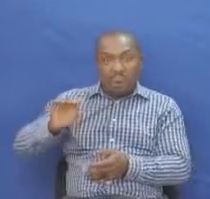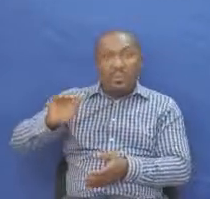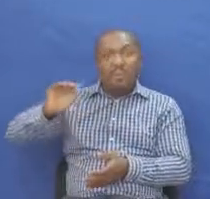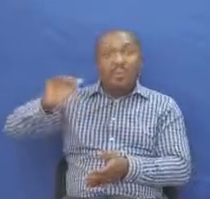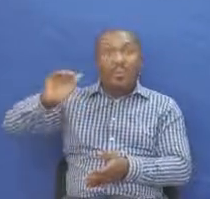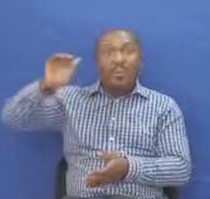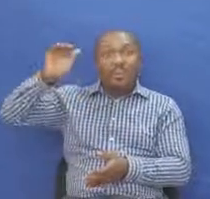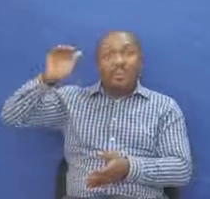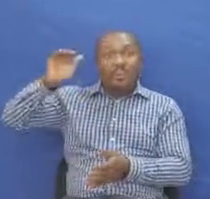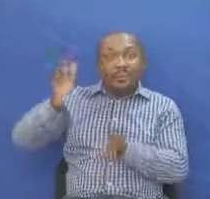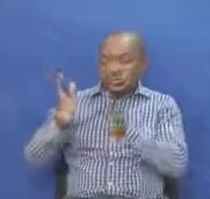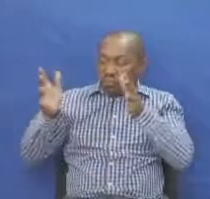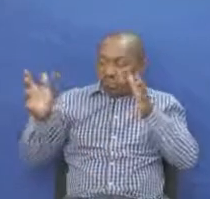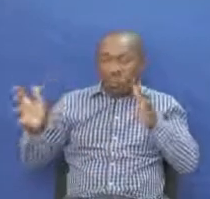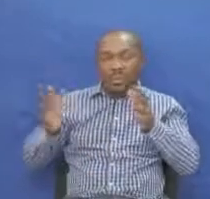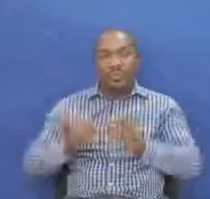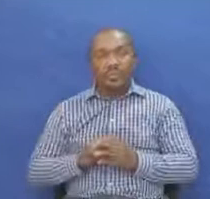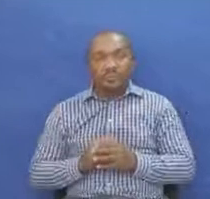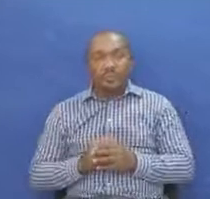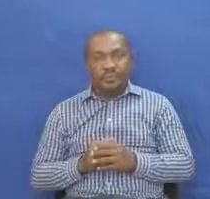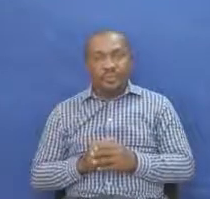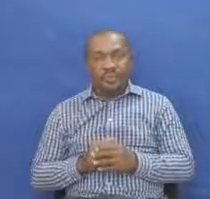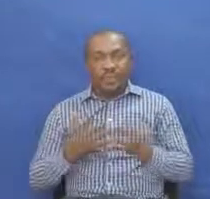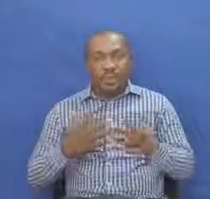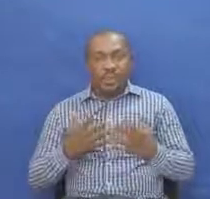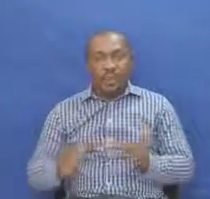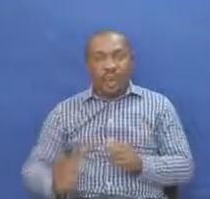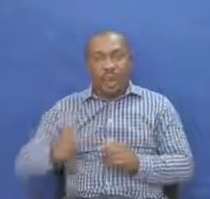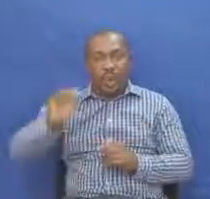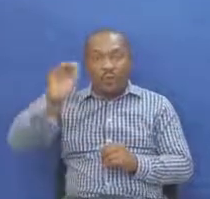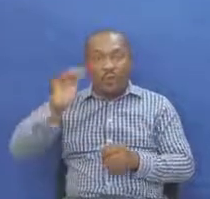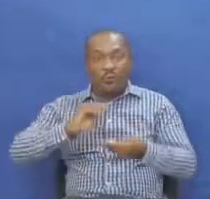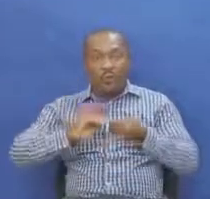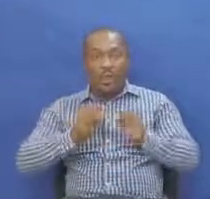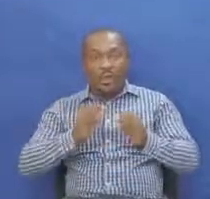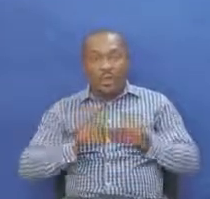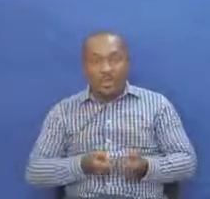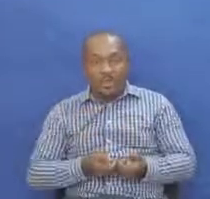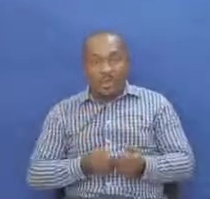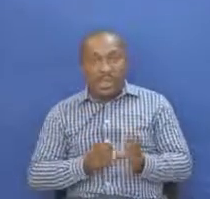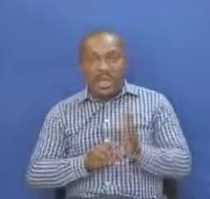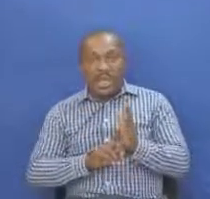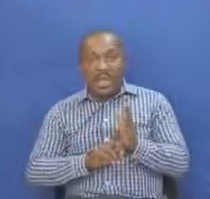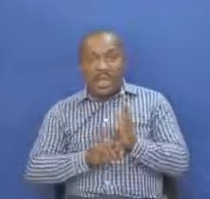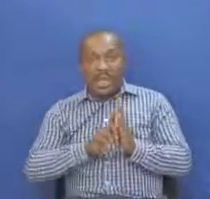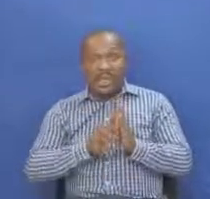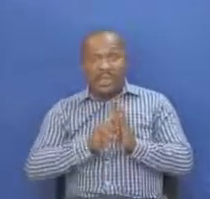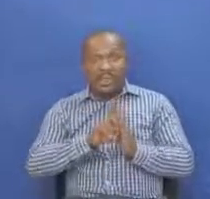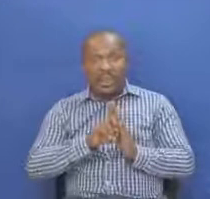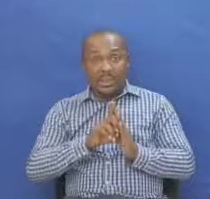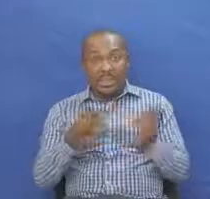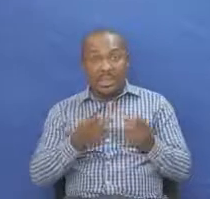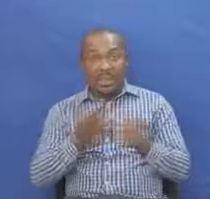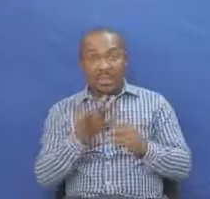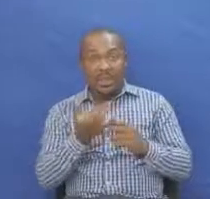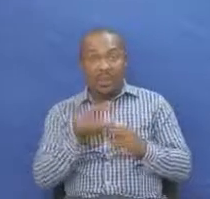cells increases, various organs are being formed. Growth of an organism increases as the number of cells increases. Why? Because the number